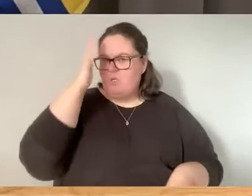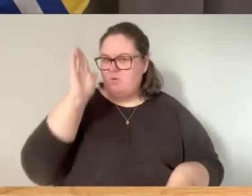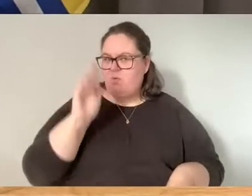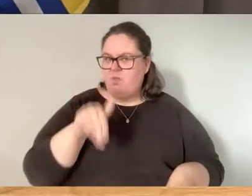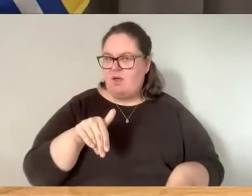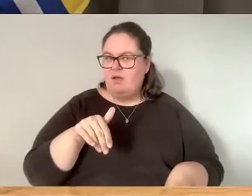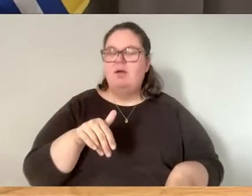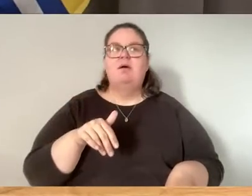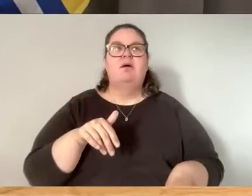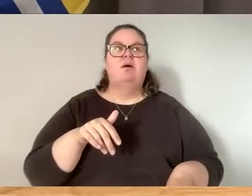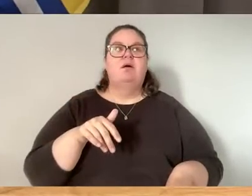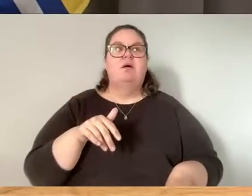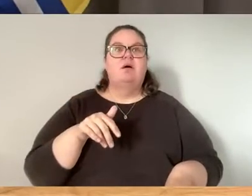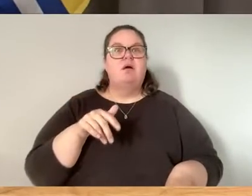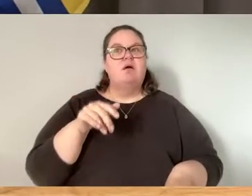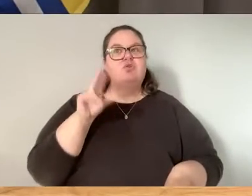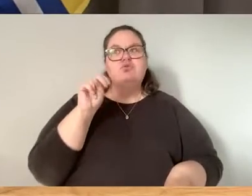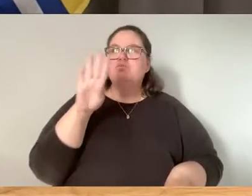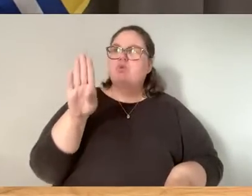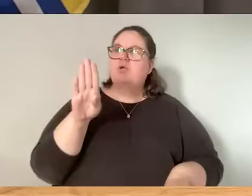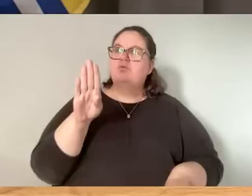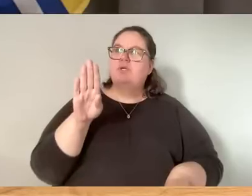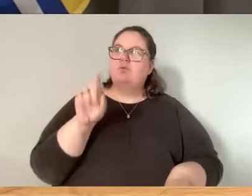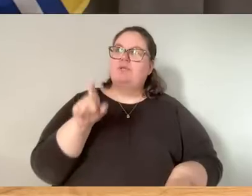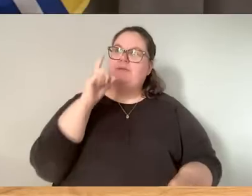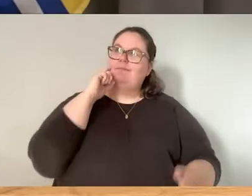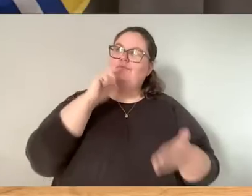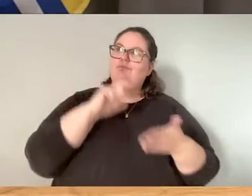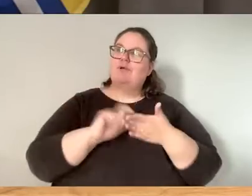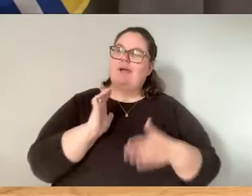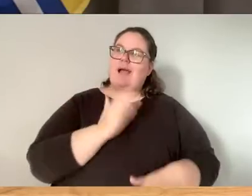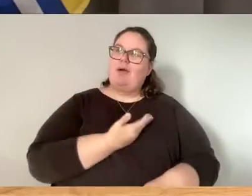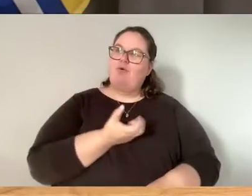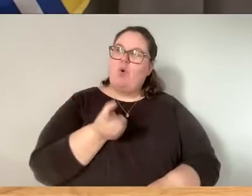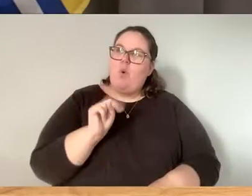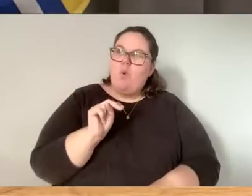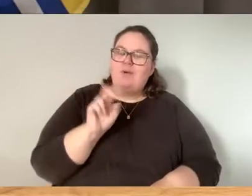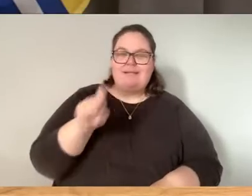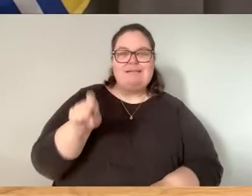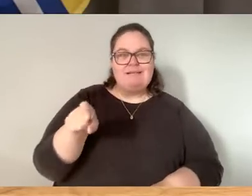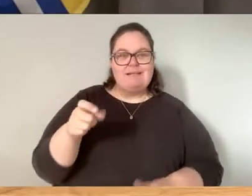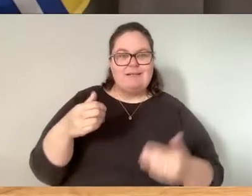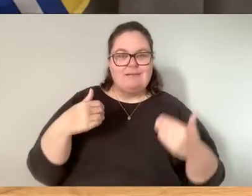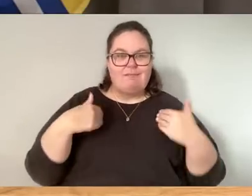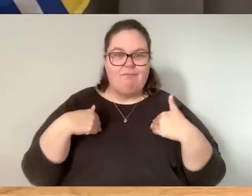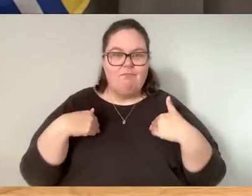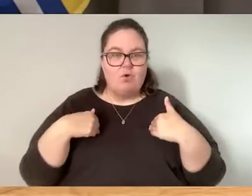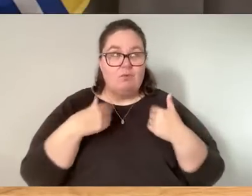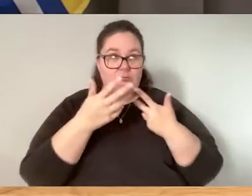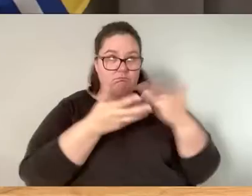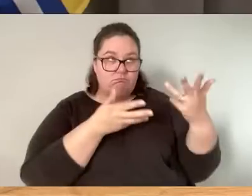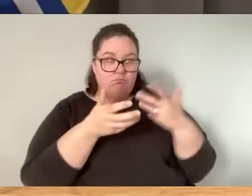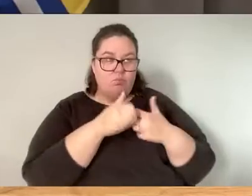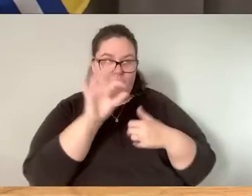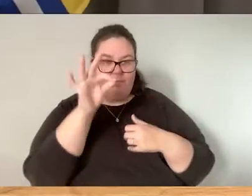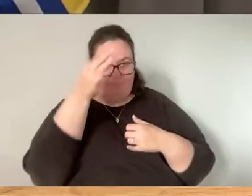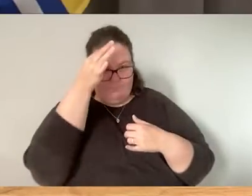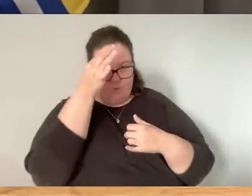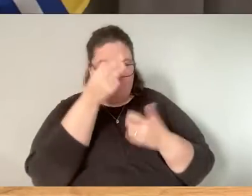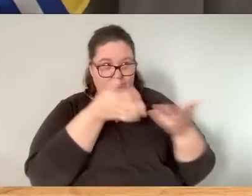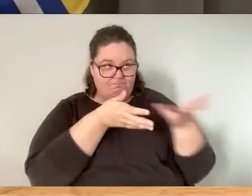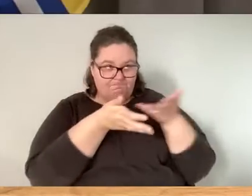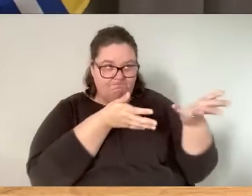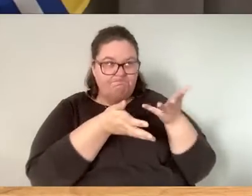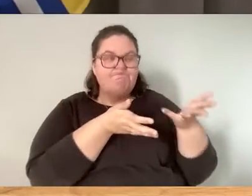be recognized that, we have our own need. We have discussed with the federal government on many occasions,